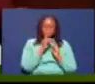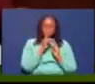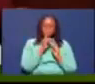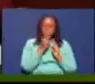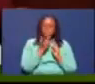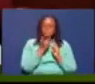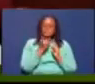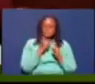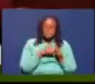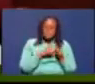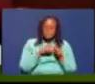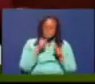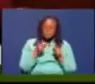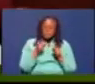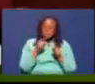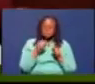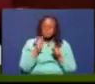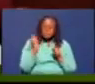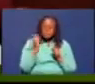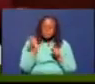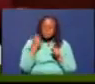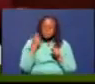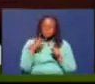was actually the leader of majority.